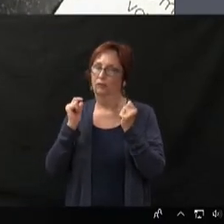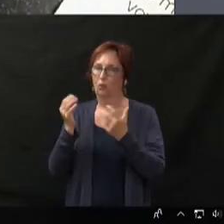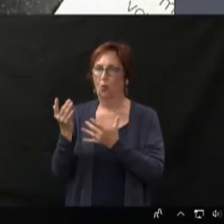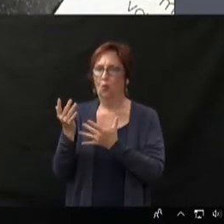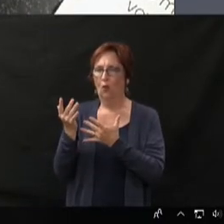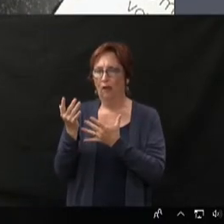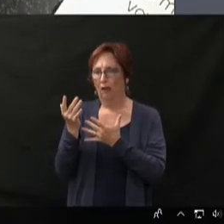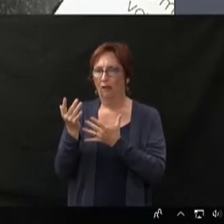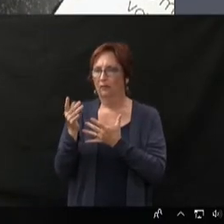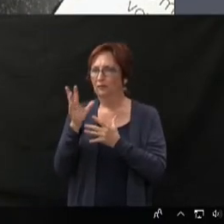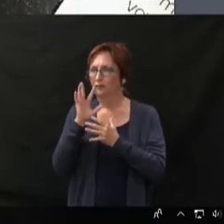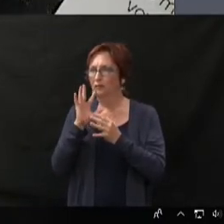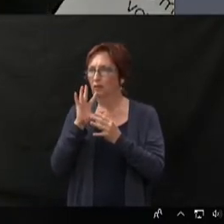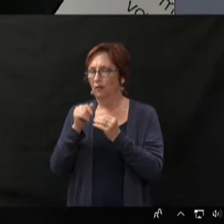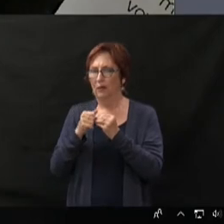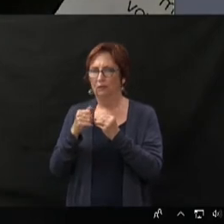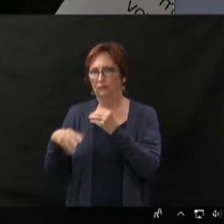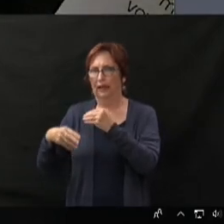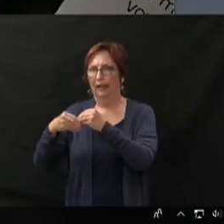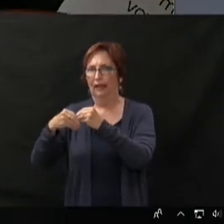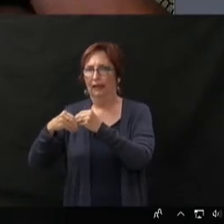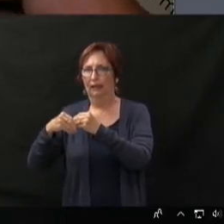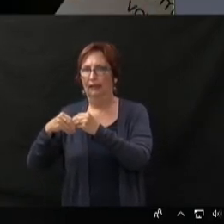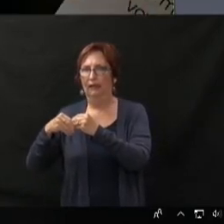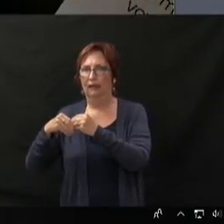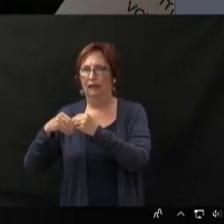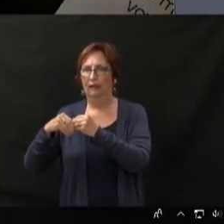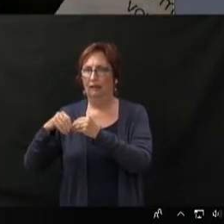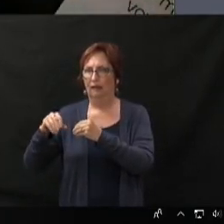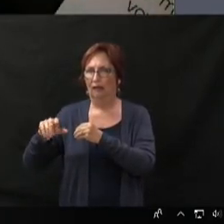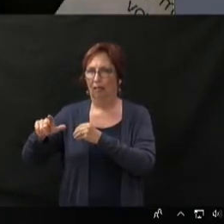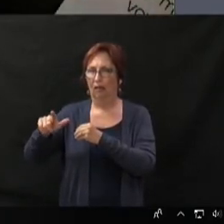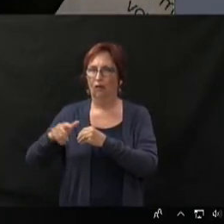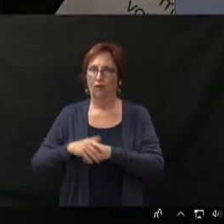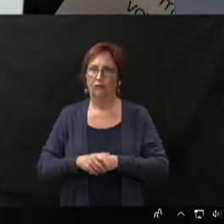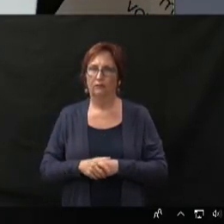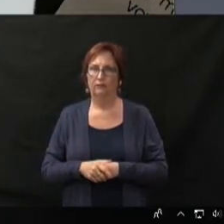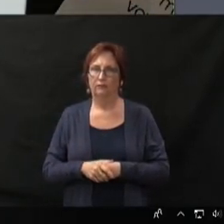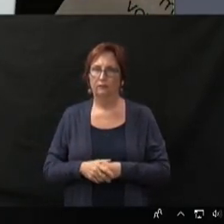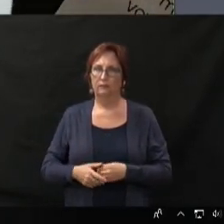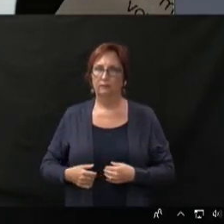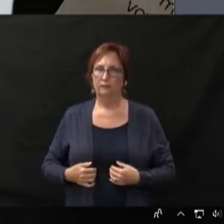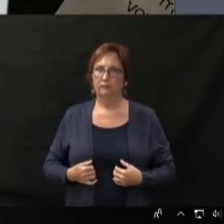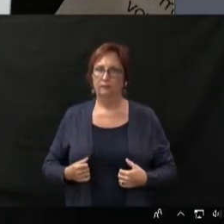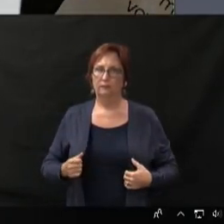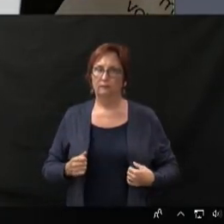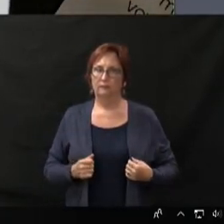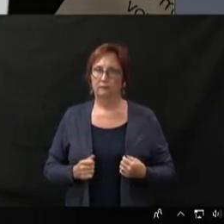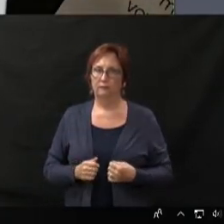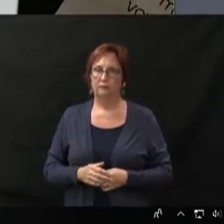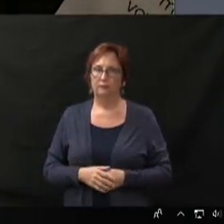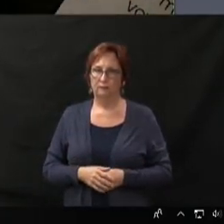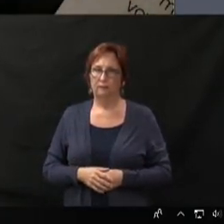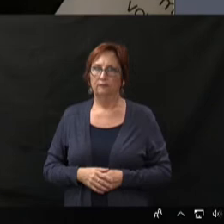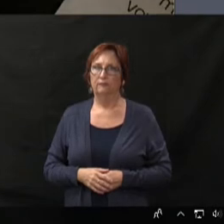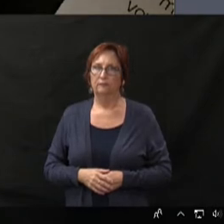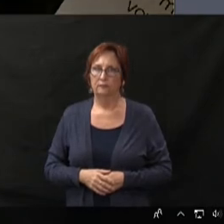Okay. Okay, the question is, if, as you can see at the top of this card, there is a